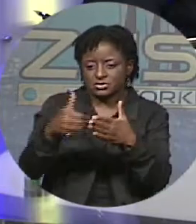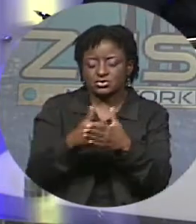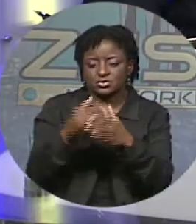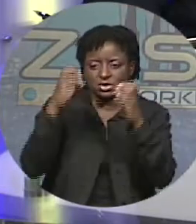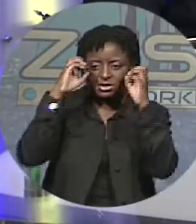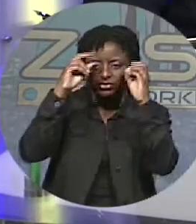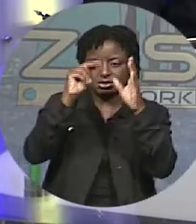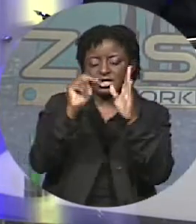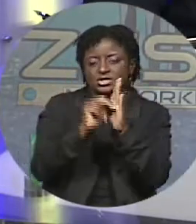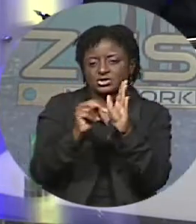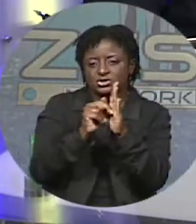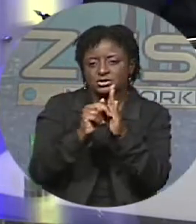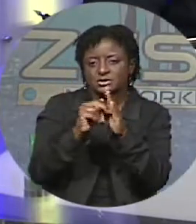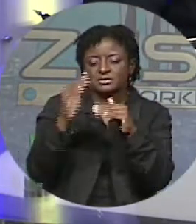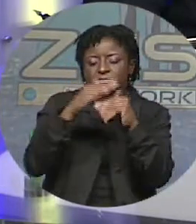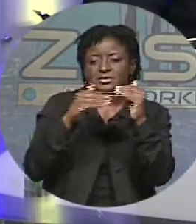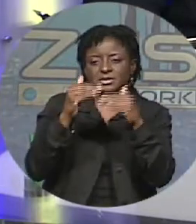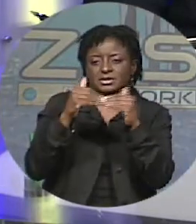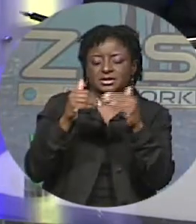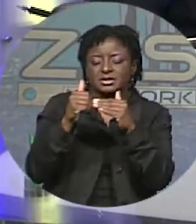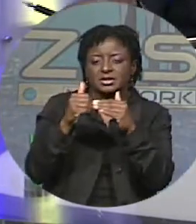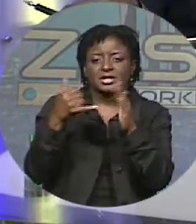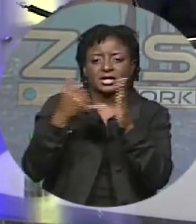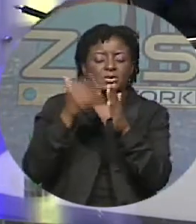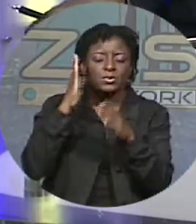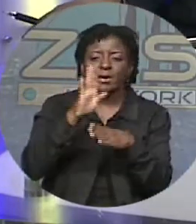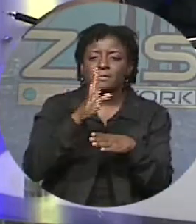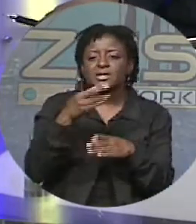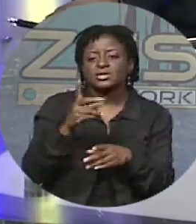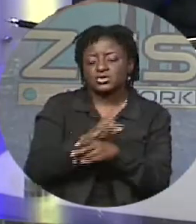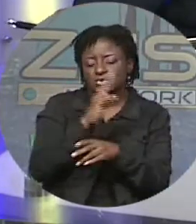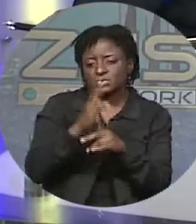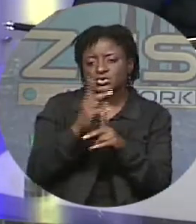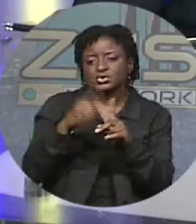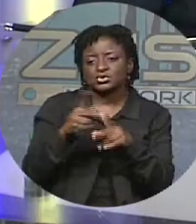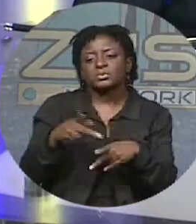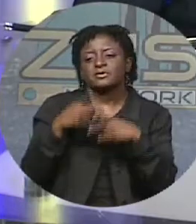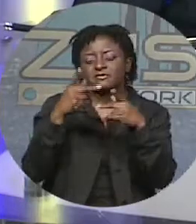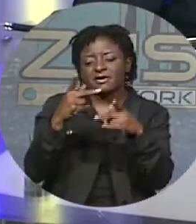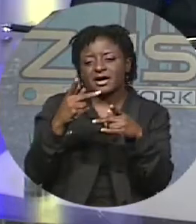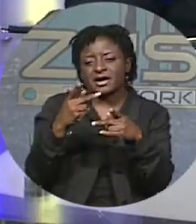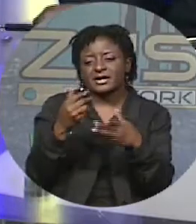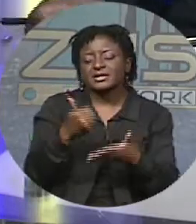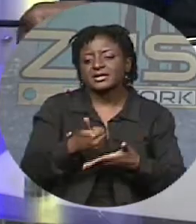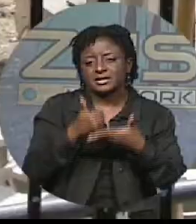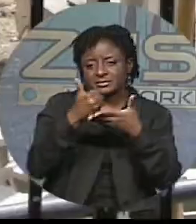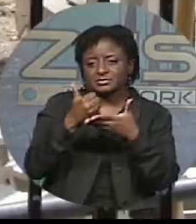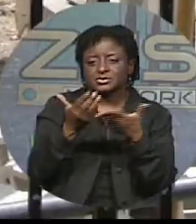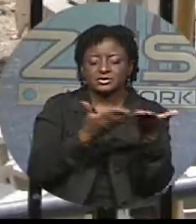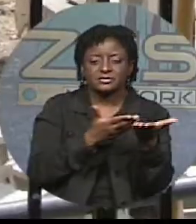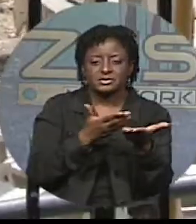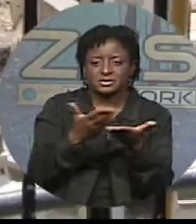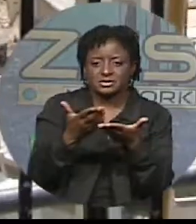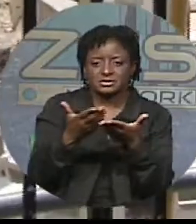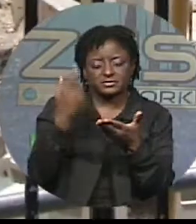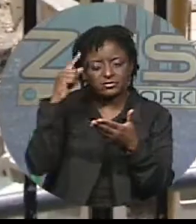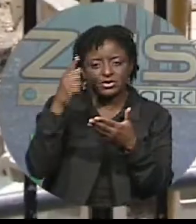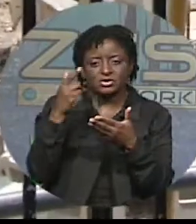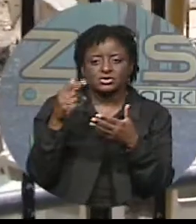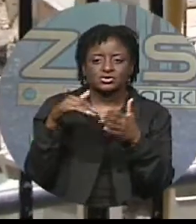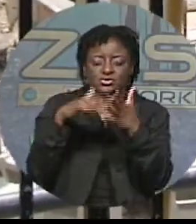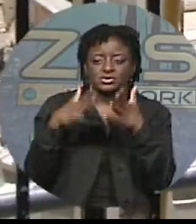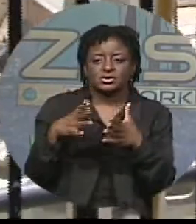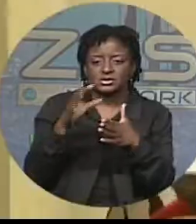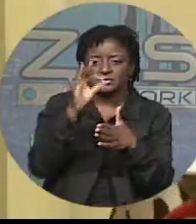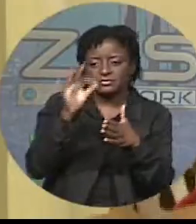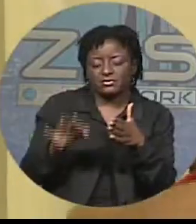how it will be used to provide intervention services for students lagging behind in core subject areas. We're very pleased